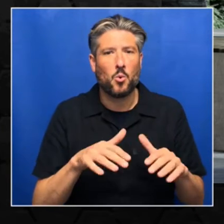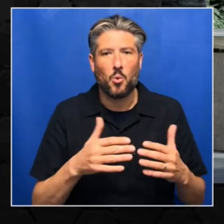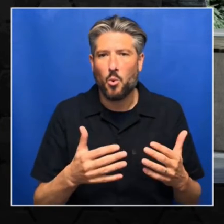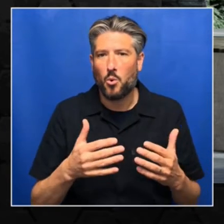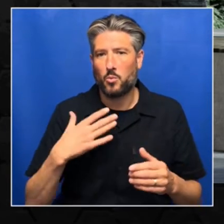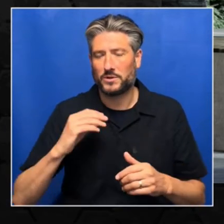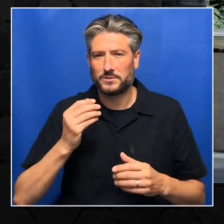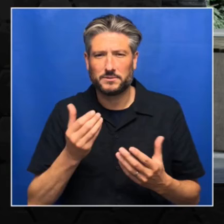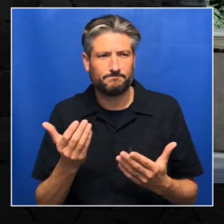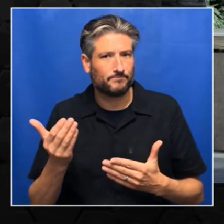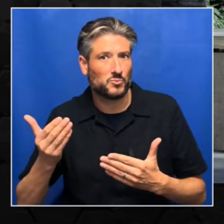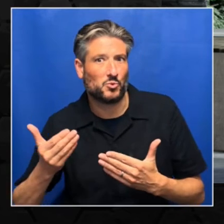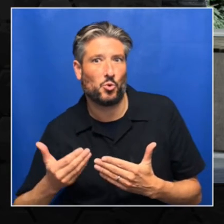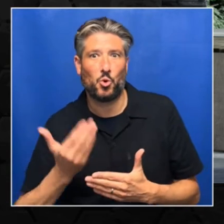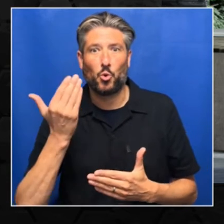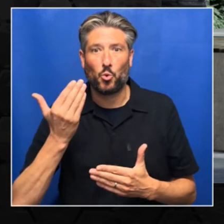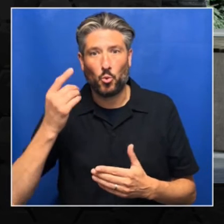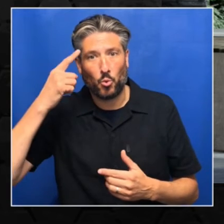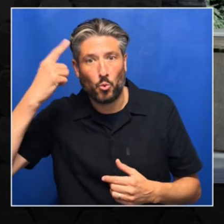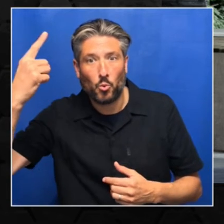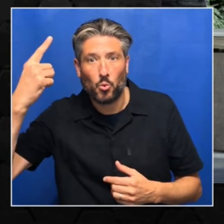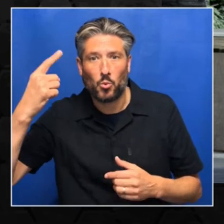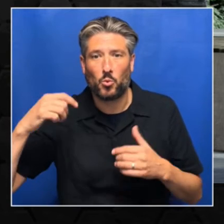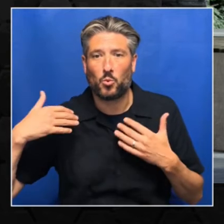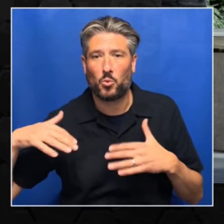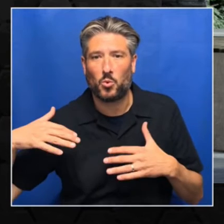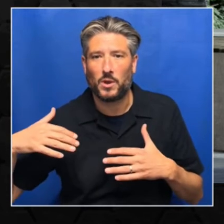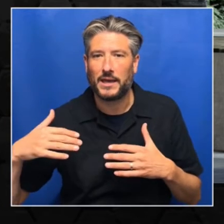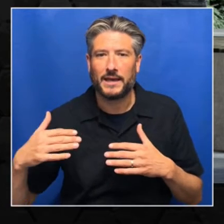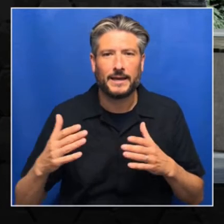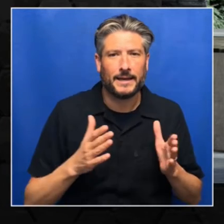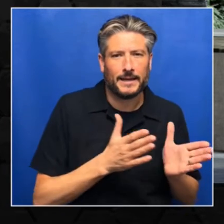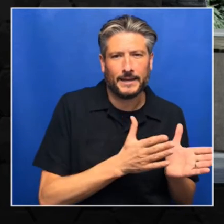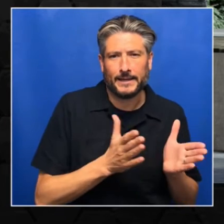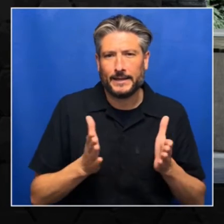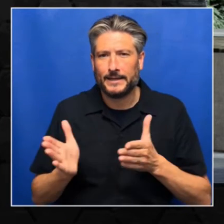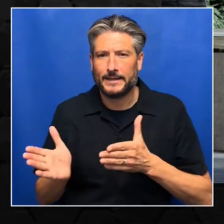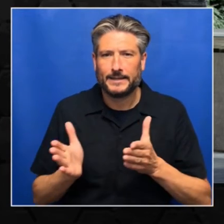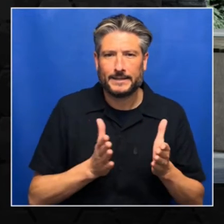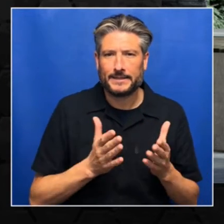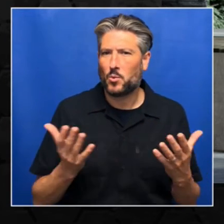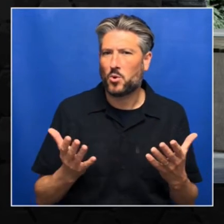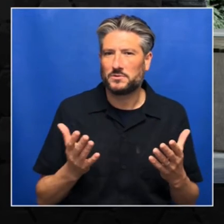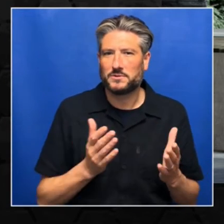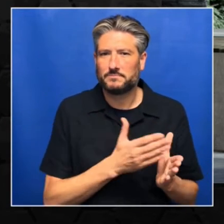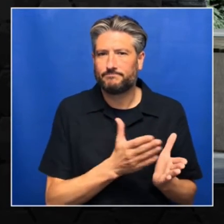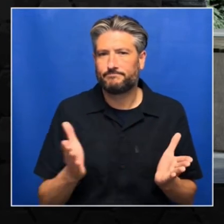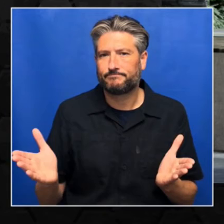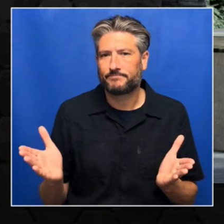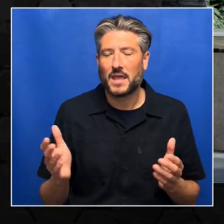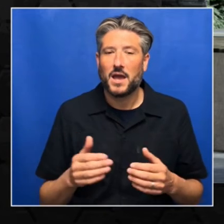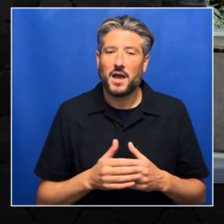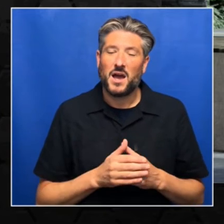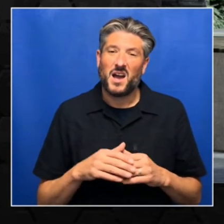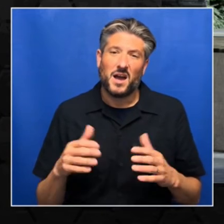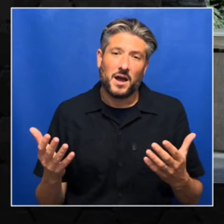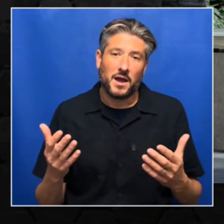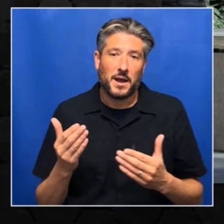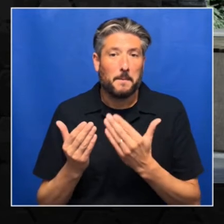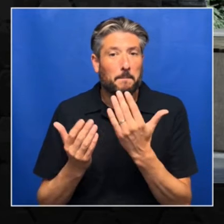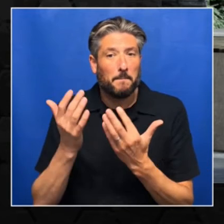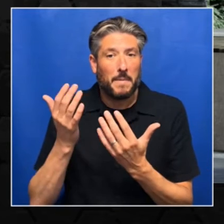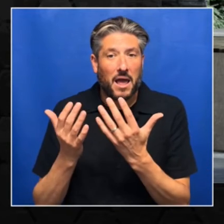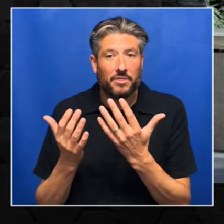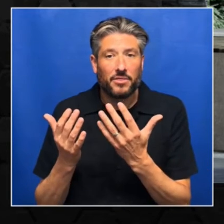So if people are really struggling to start with the math, perhaps one solution could be is to start programming and to start